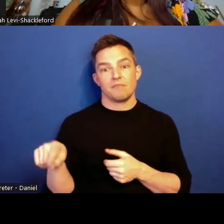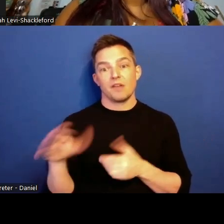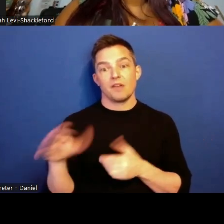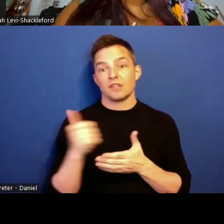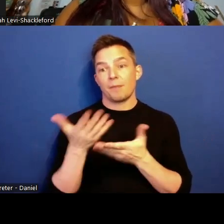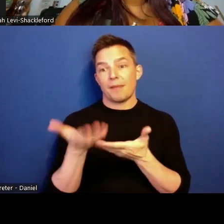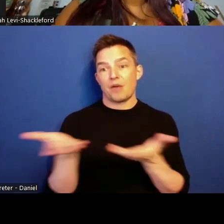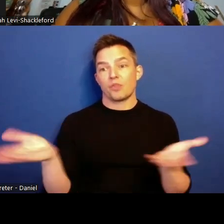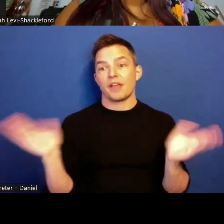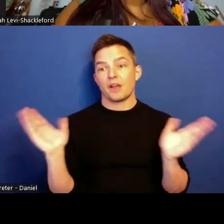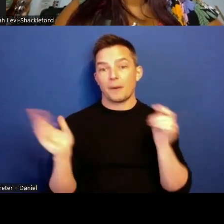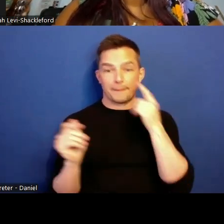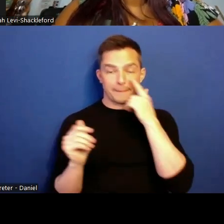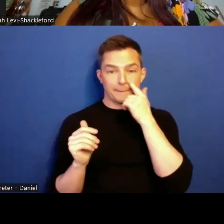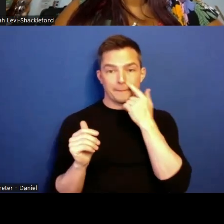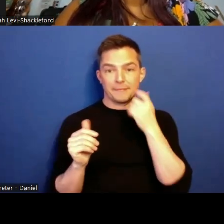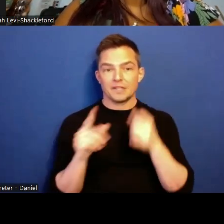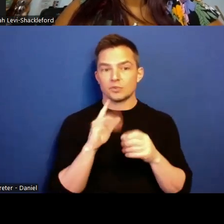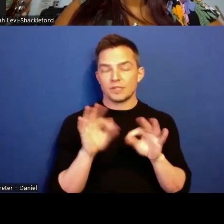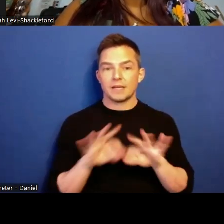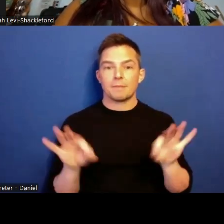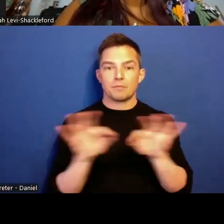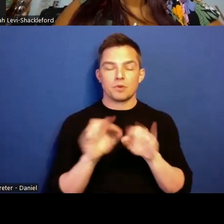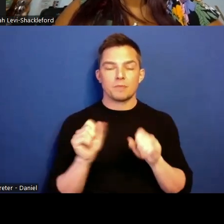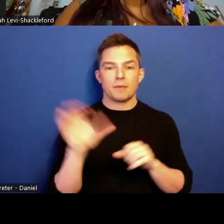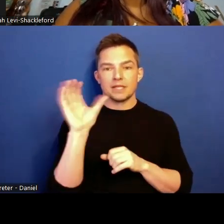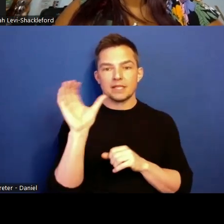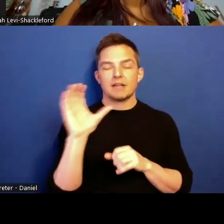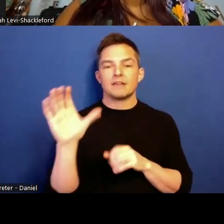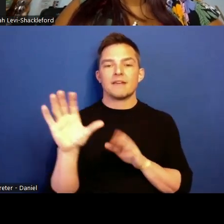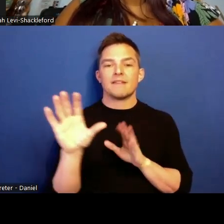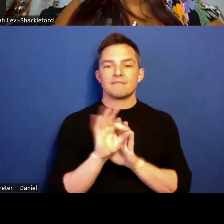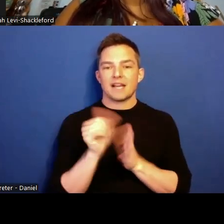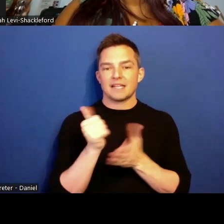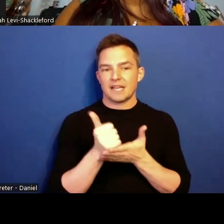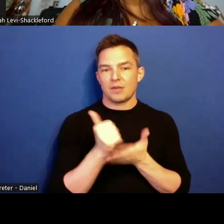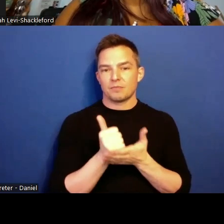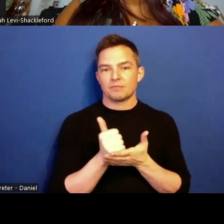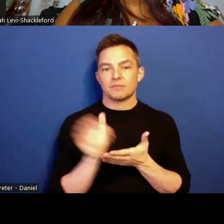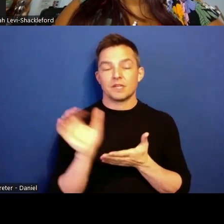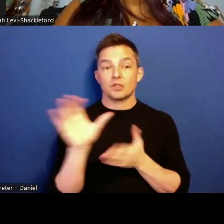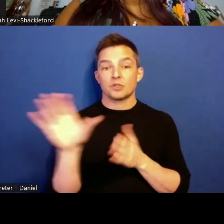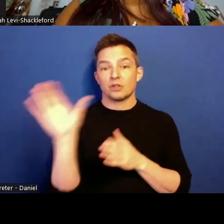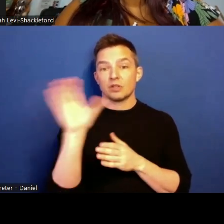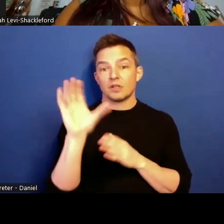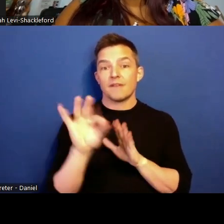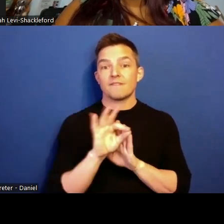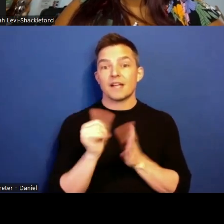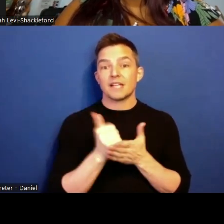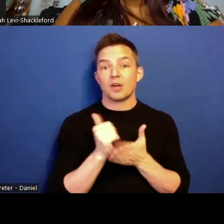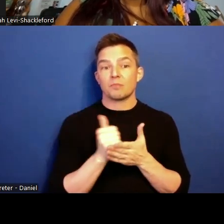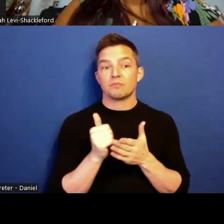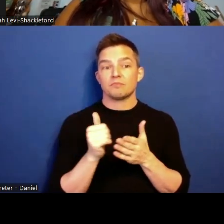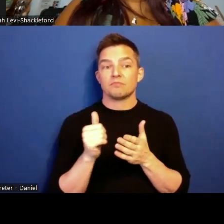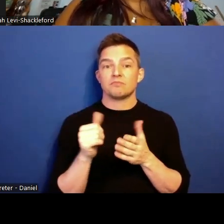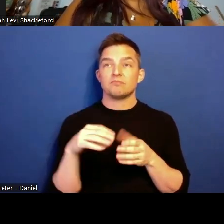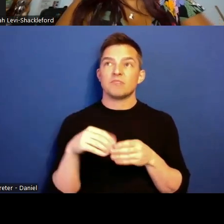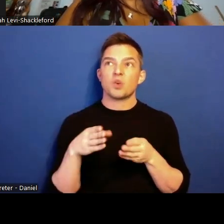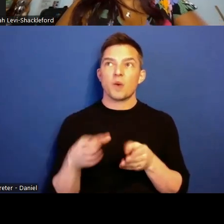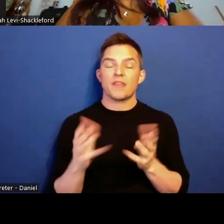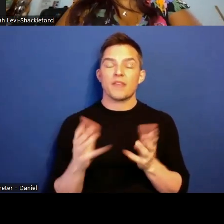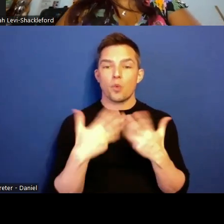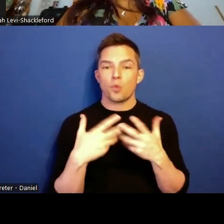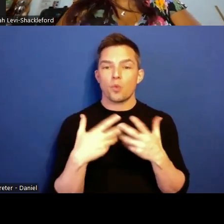there. And it's really important to seek help, and seek help in a way that works for you, right? It's not